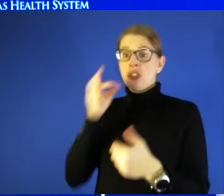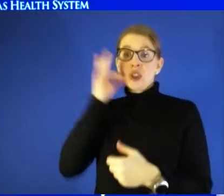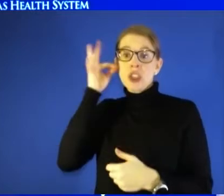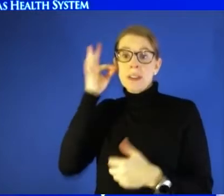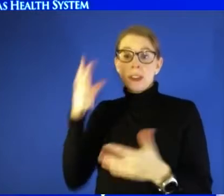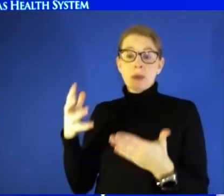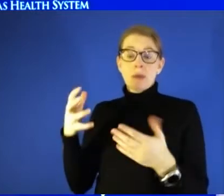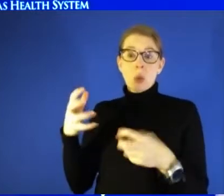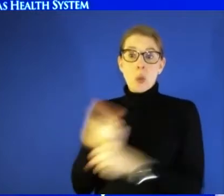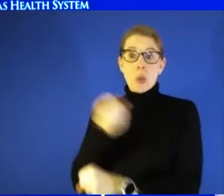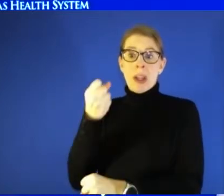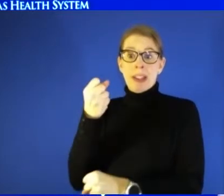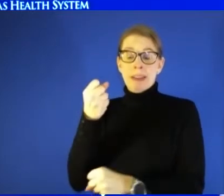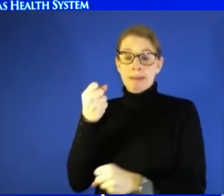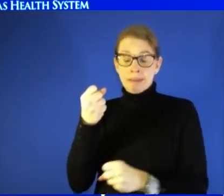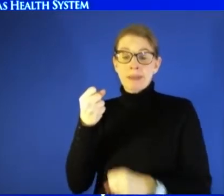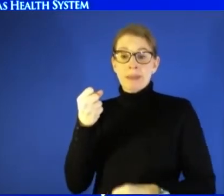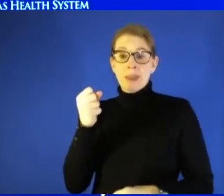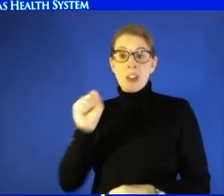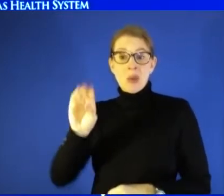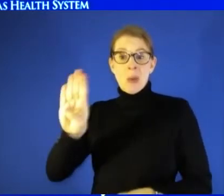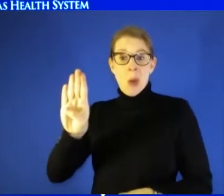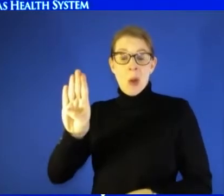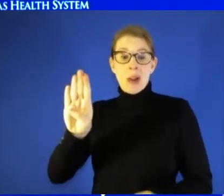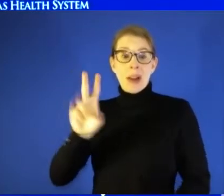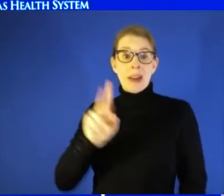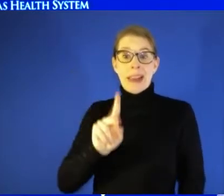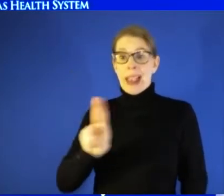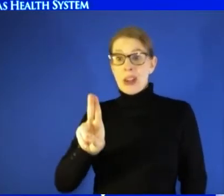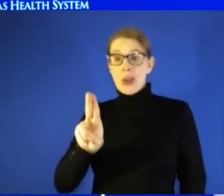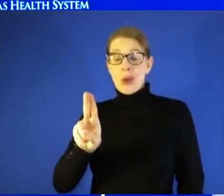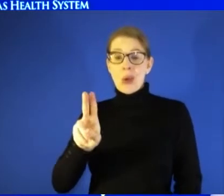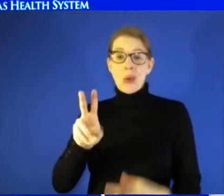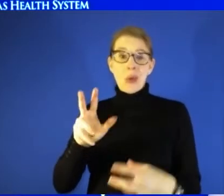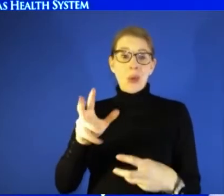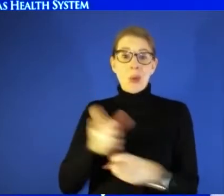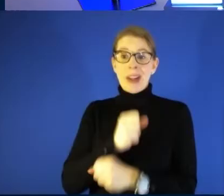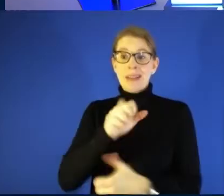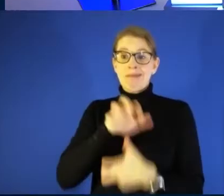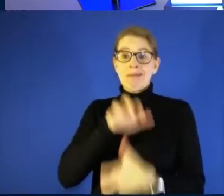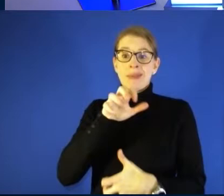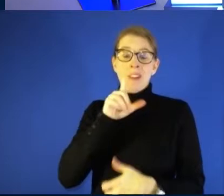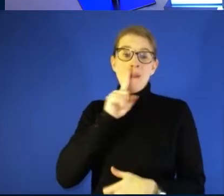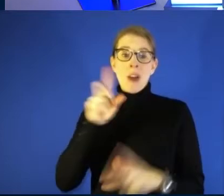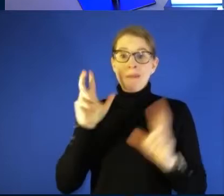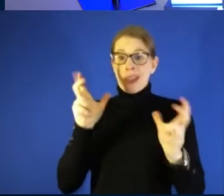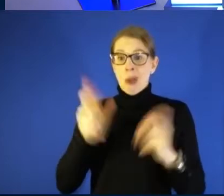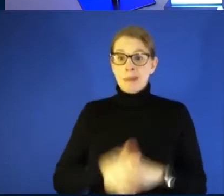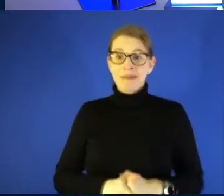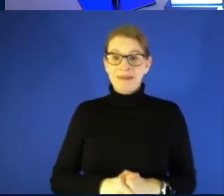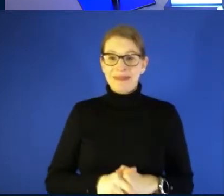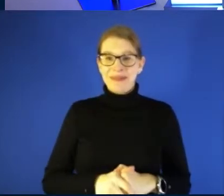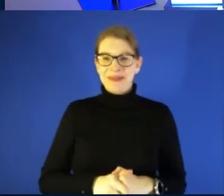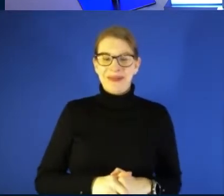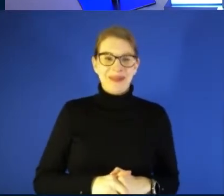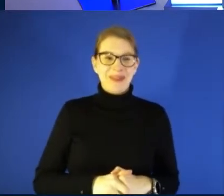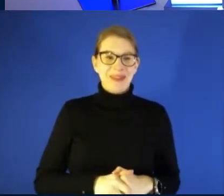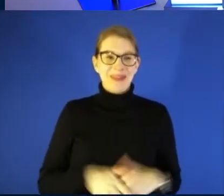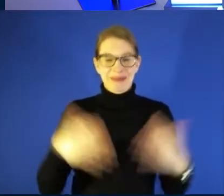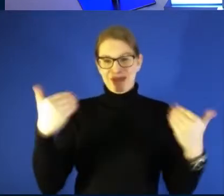watch KU win the national championship in basketball, but I think that's important. That all sounds like a bright spot. All